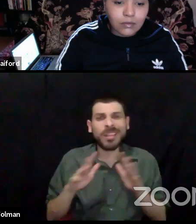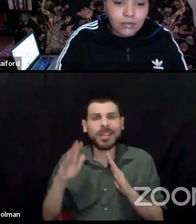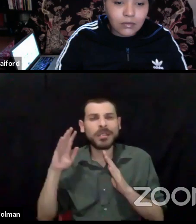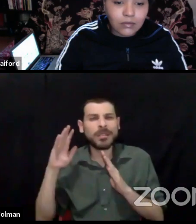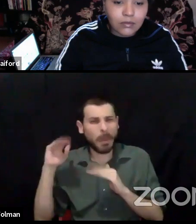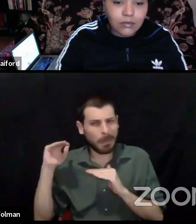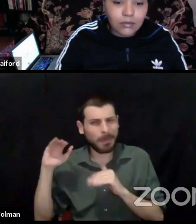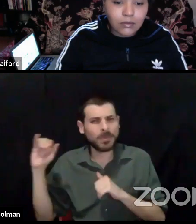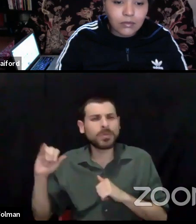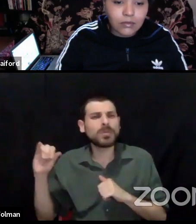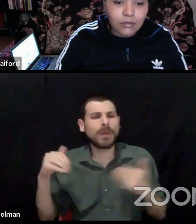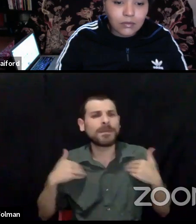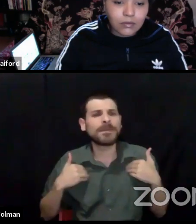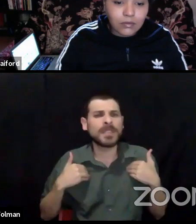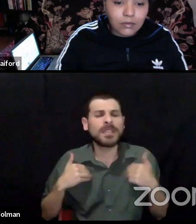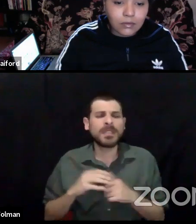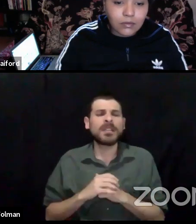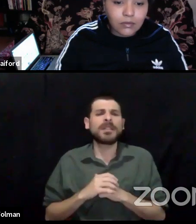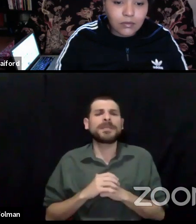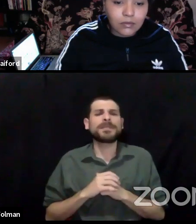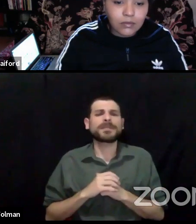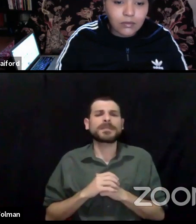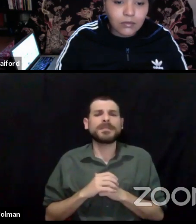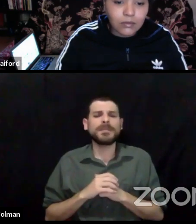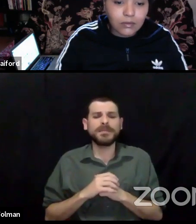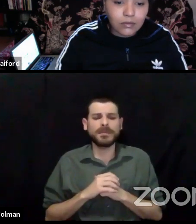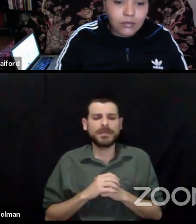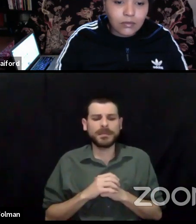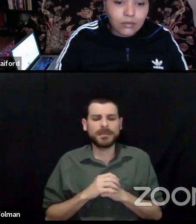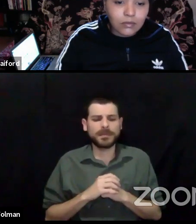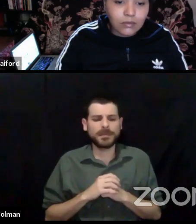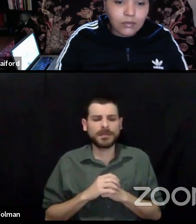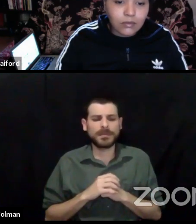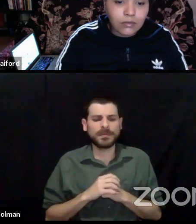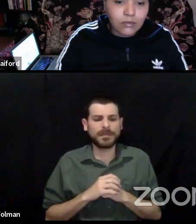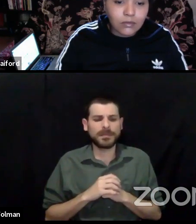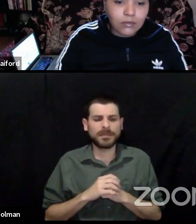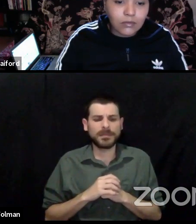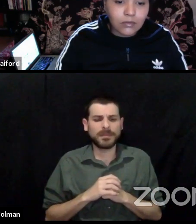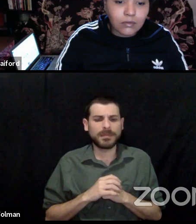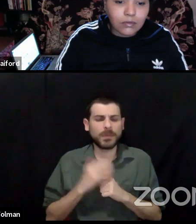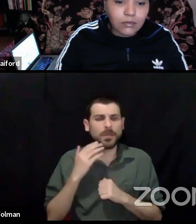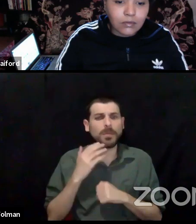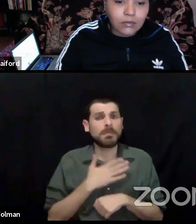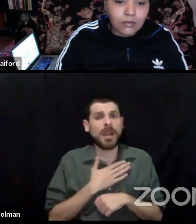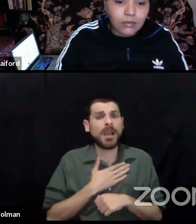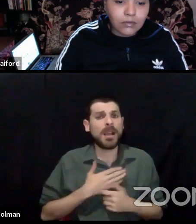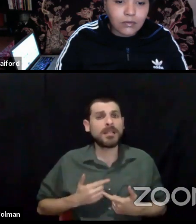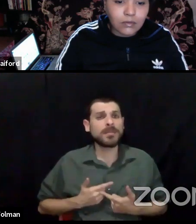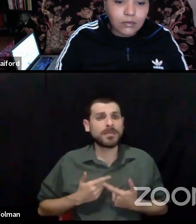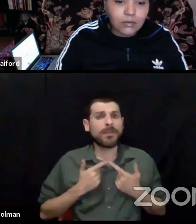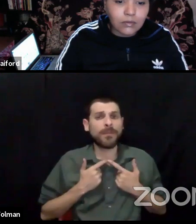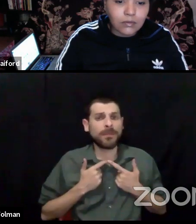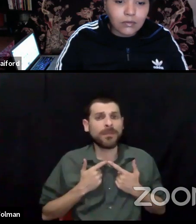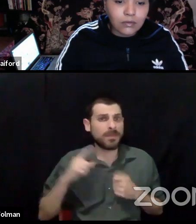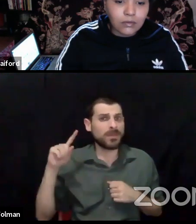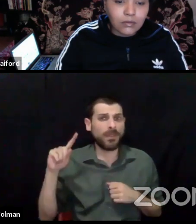because this is the first time in my life that there's been an